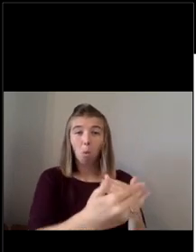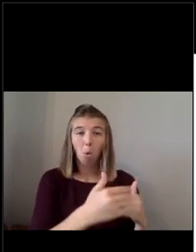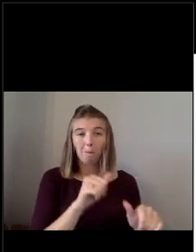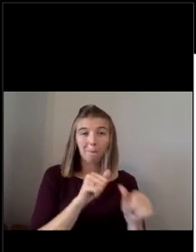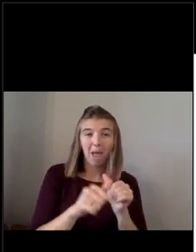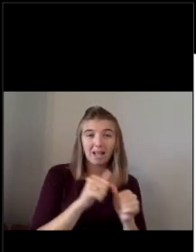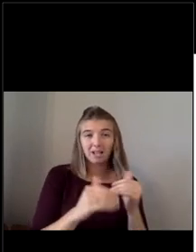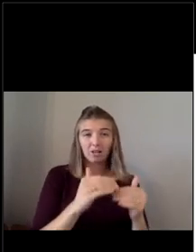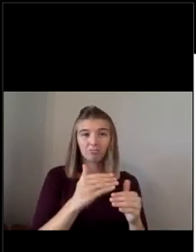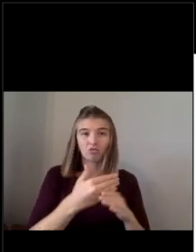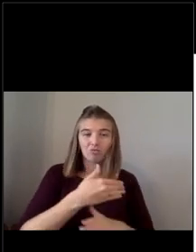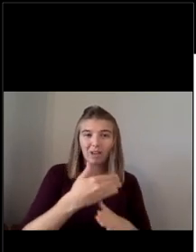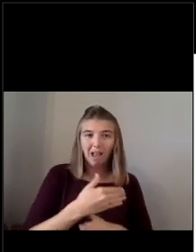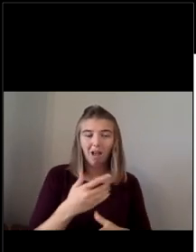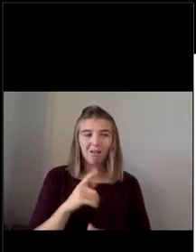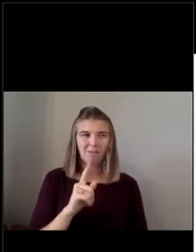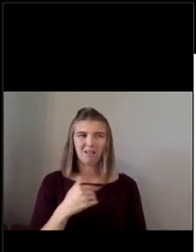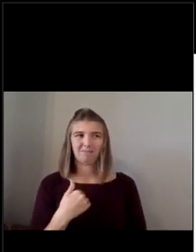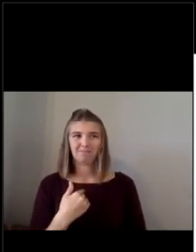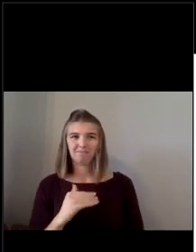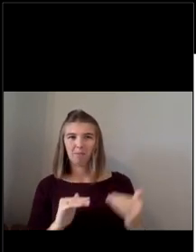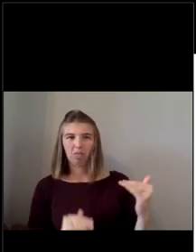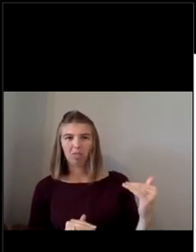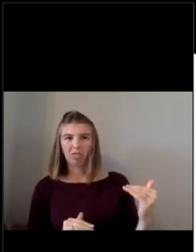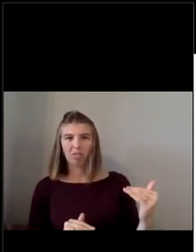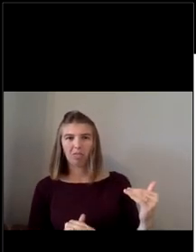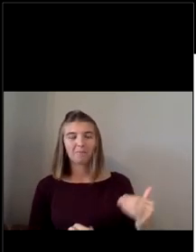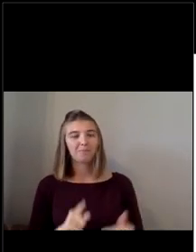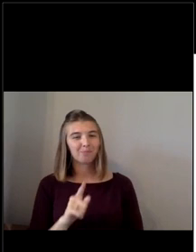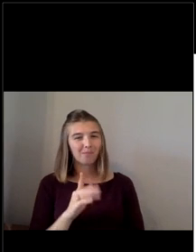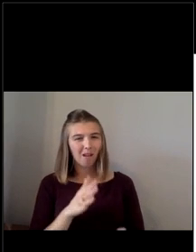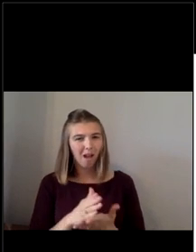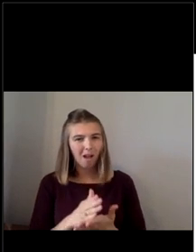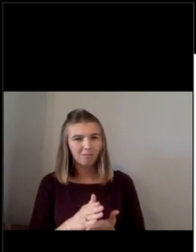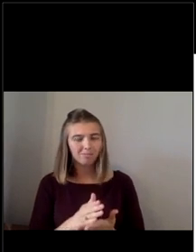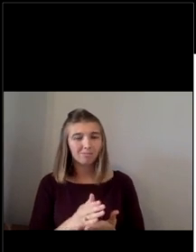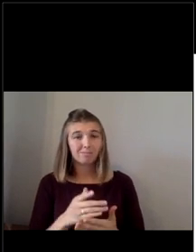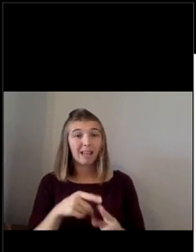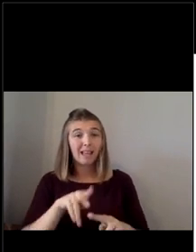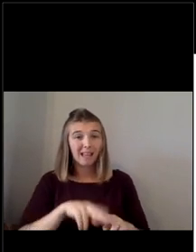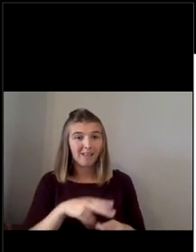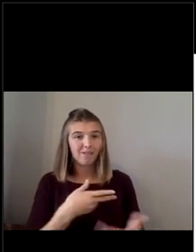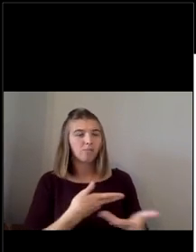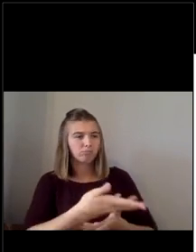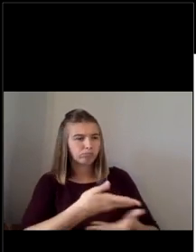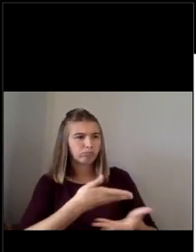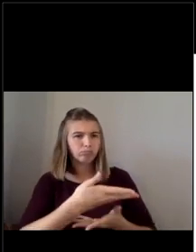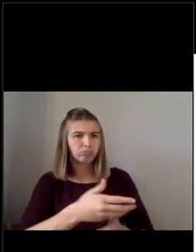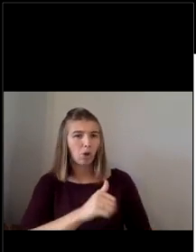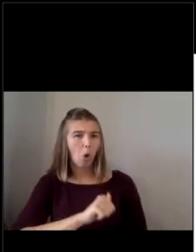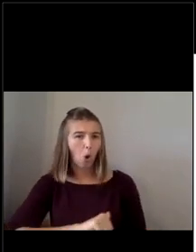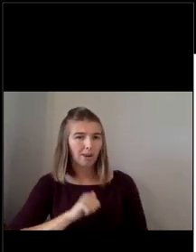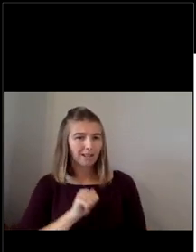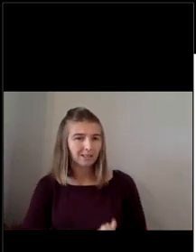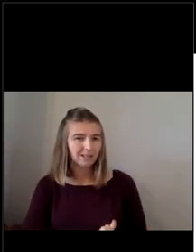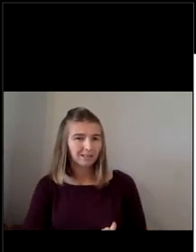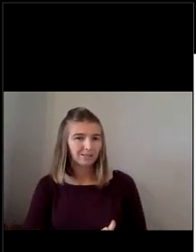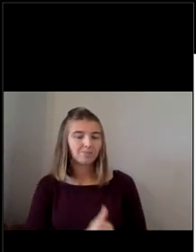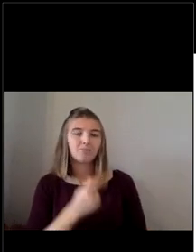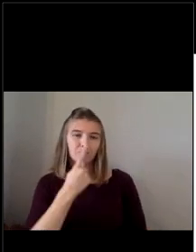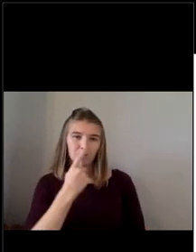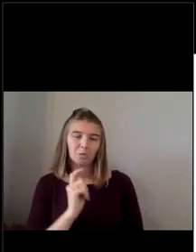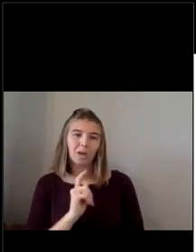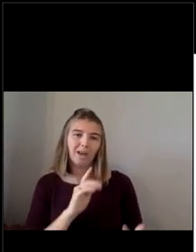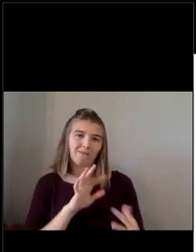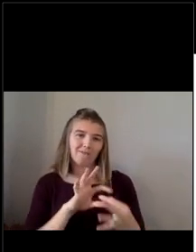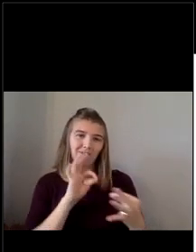And that you belong infinitely more than you think. If you're a professor, then try lowering that facade every now